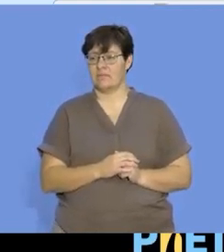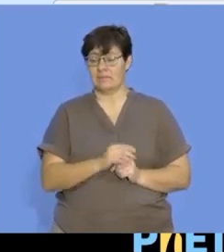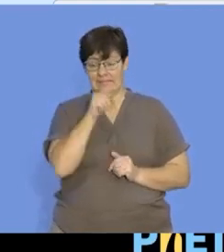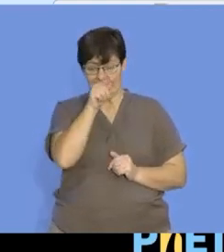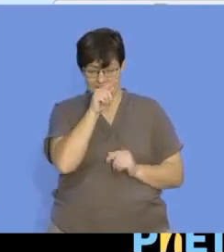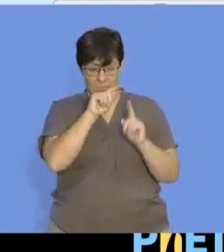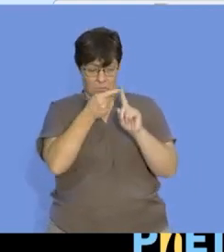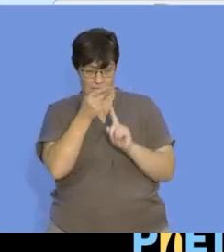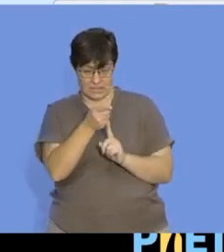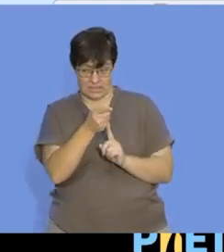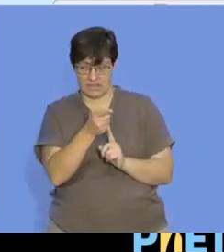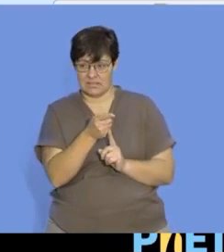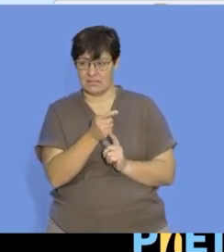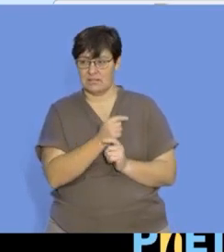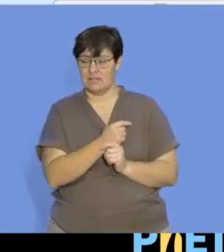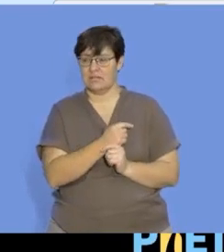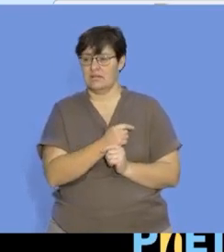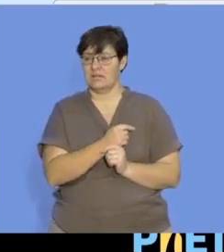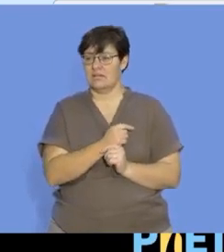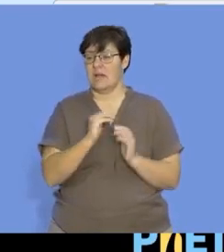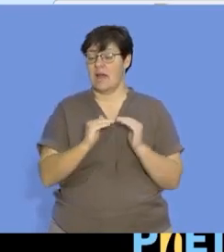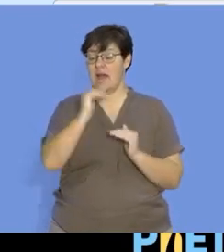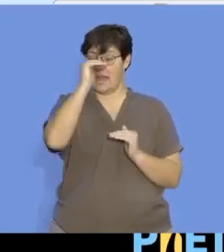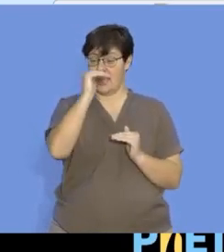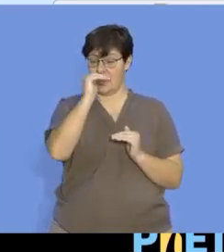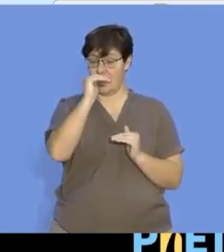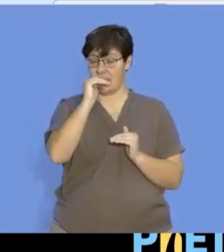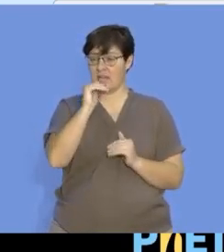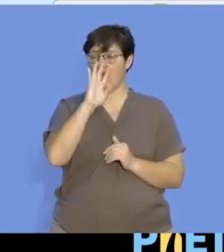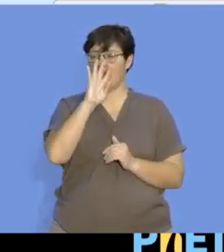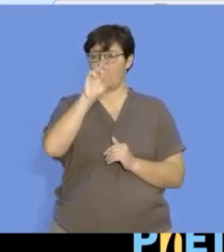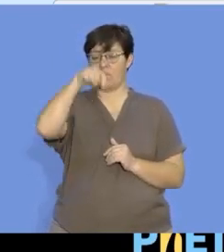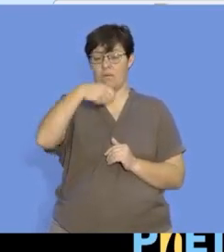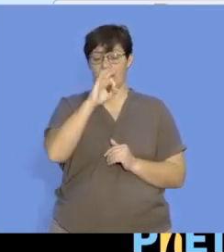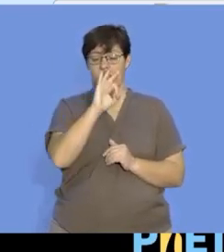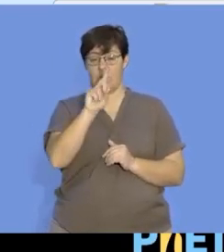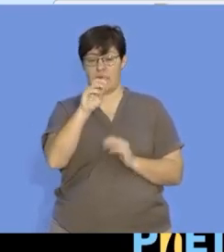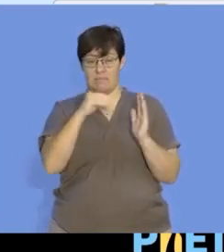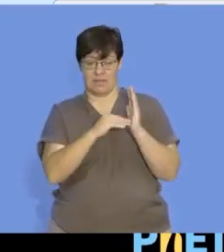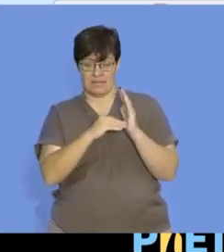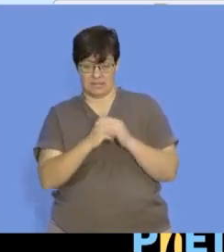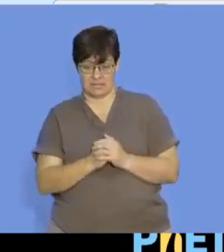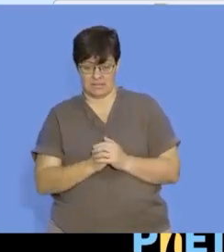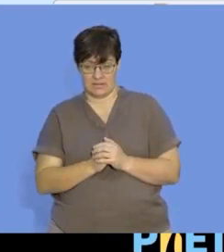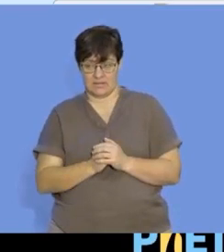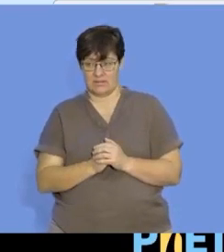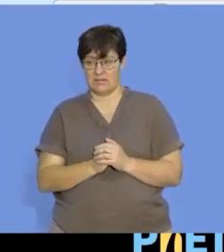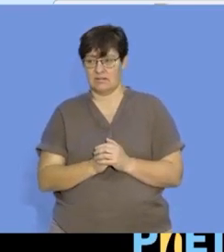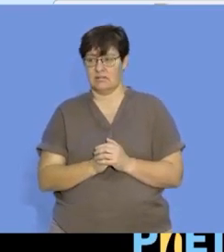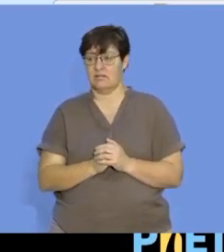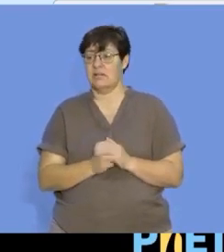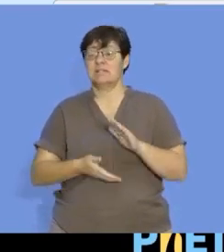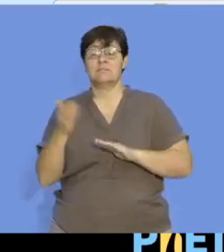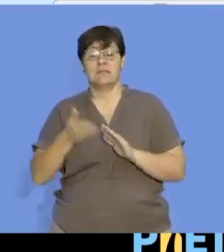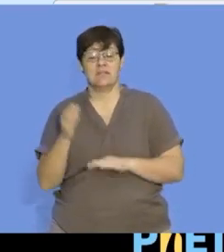that point, right there, it's at a height of 4.31 meters. And they were going